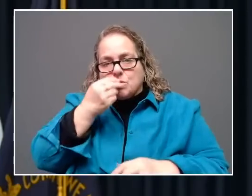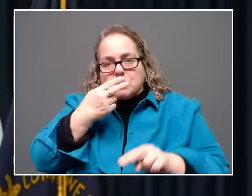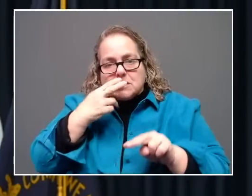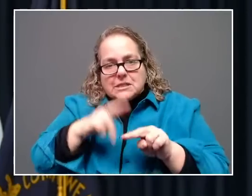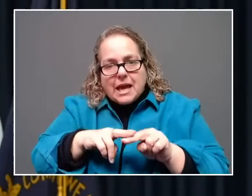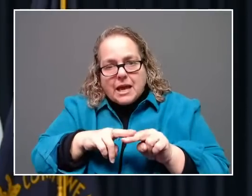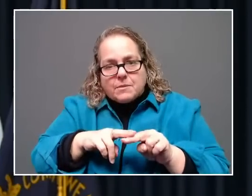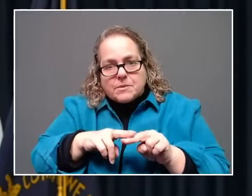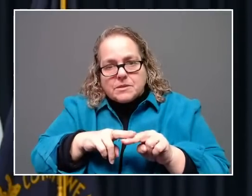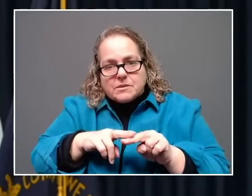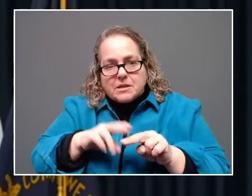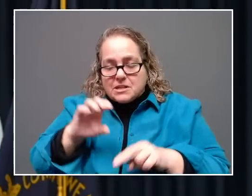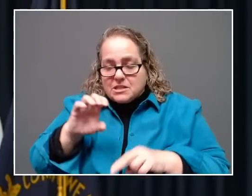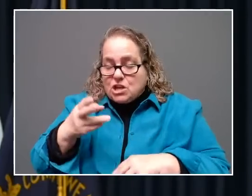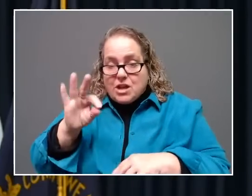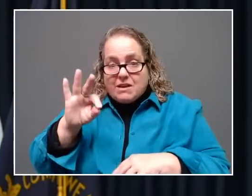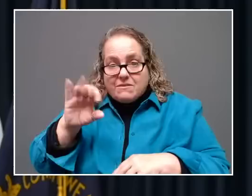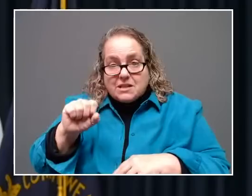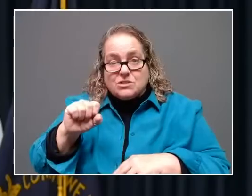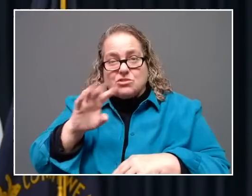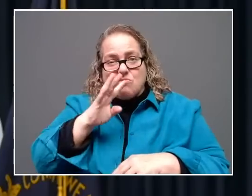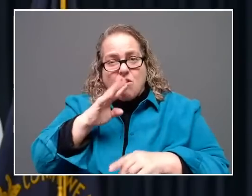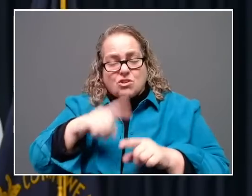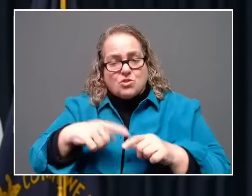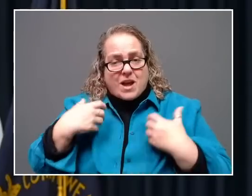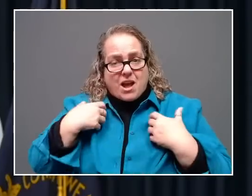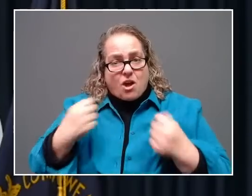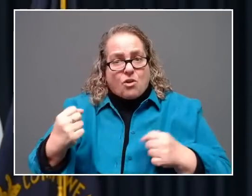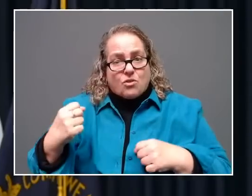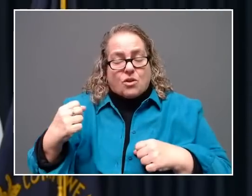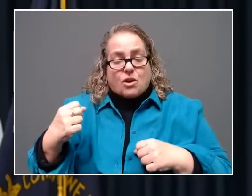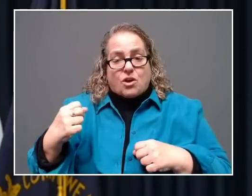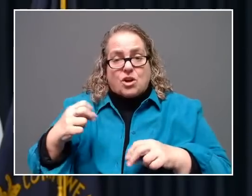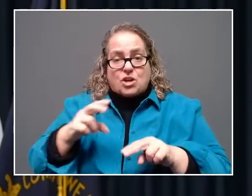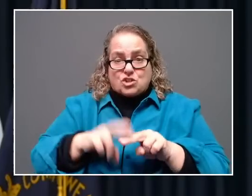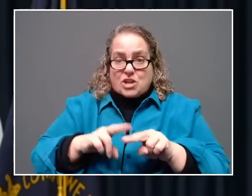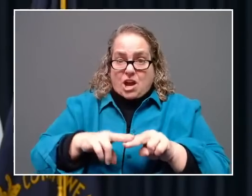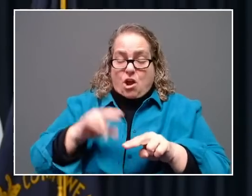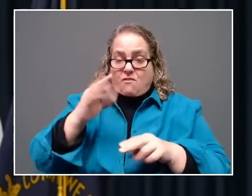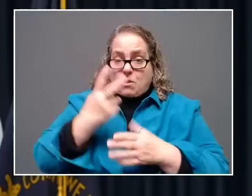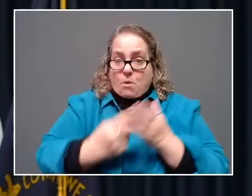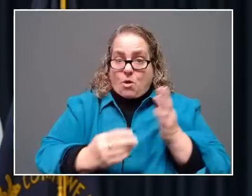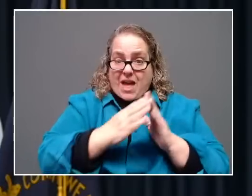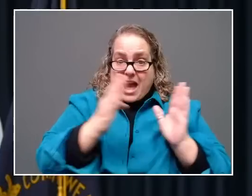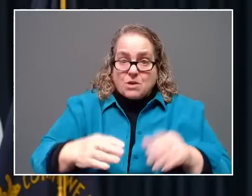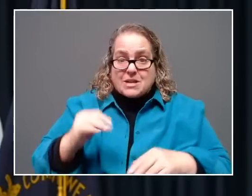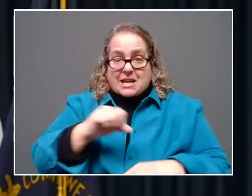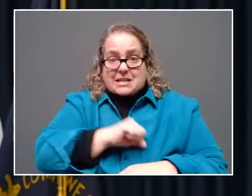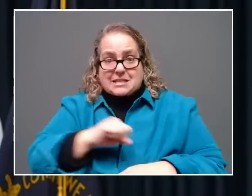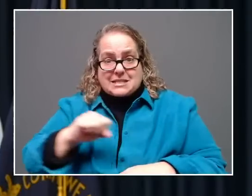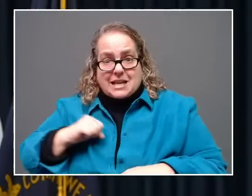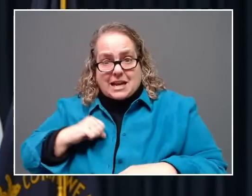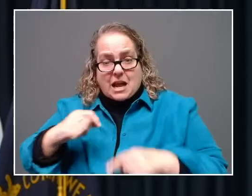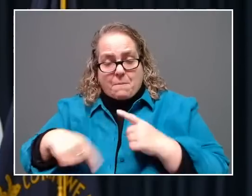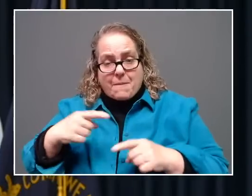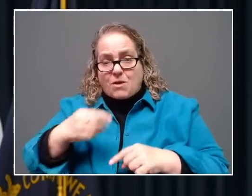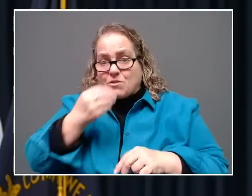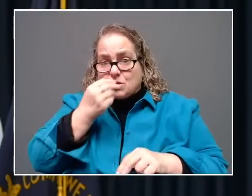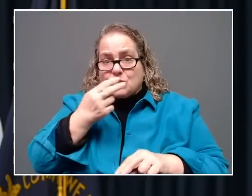talked to the health chairs of both the House and the Senate about this